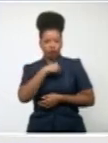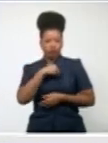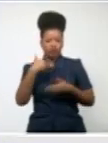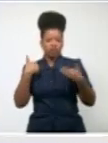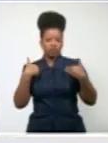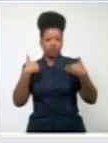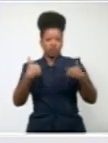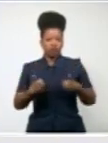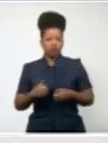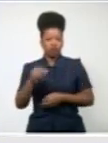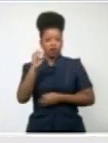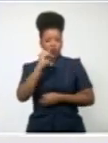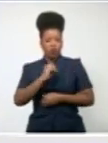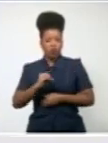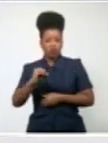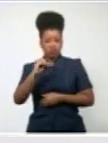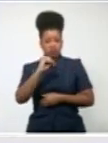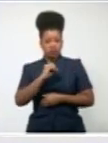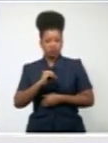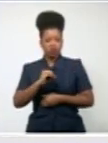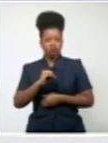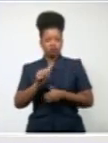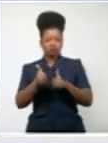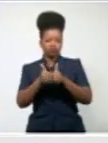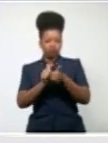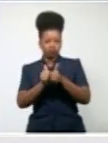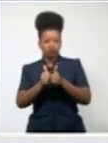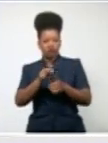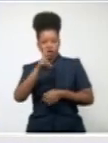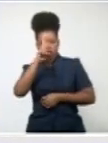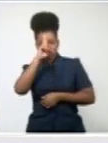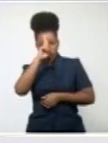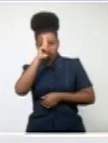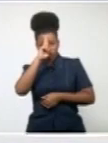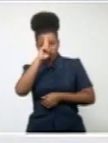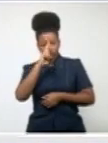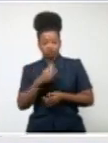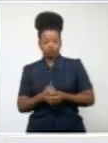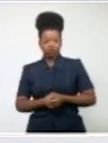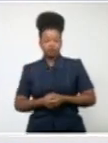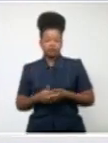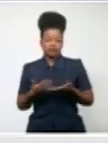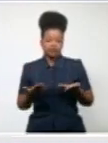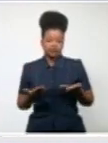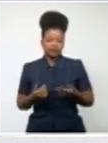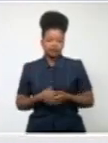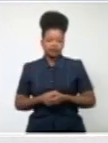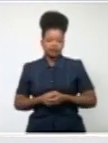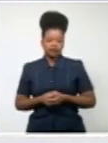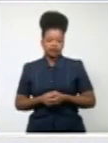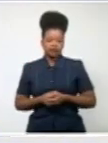Dr. Carissa Tien, the director of the Pan American Health Organization.